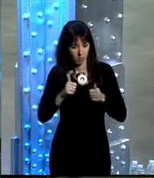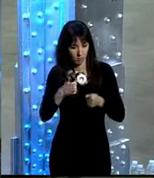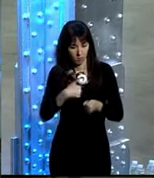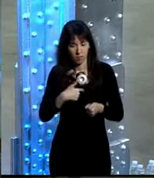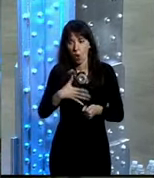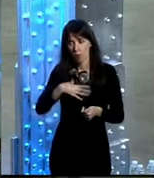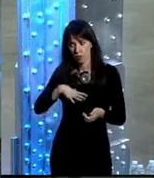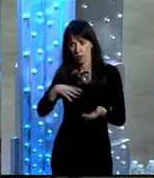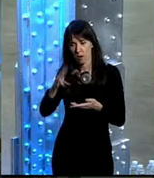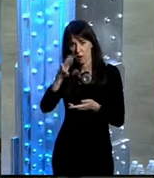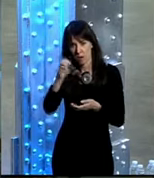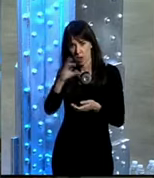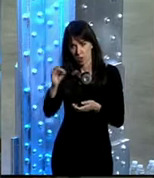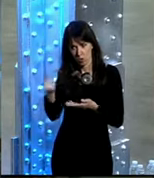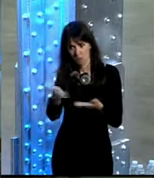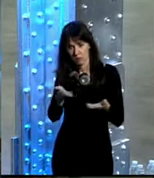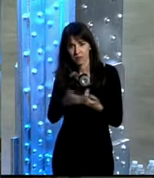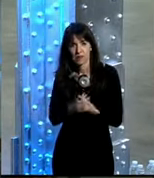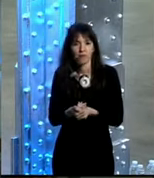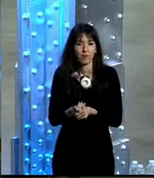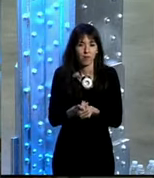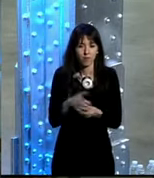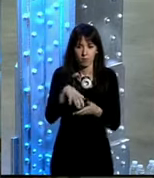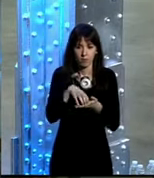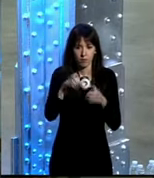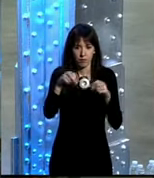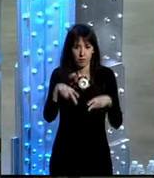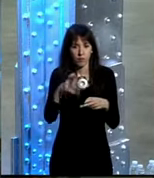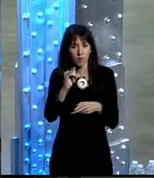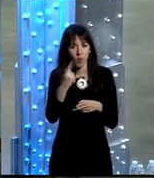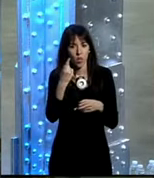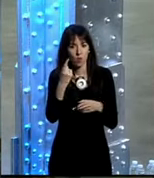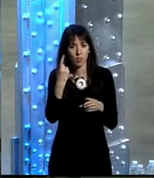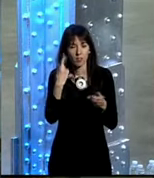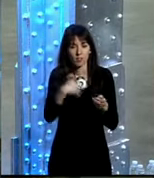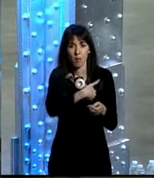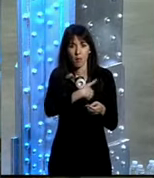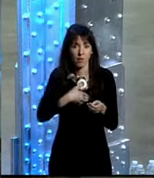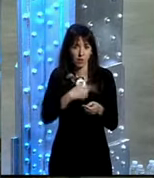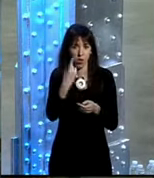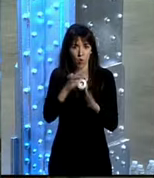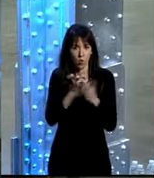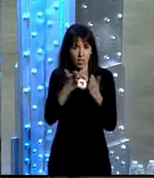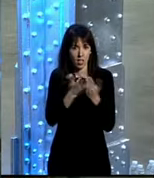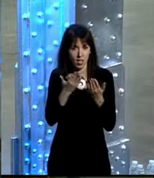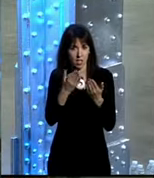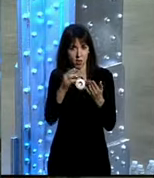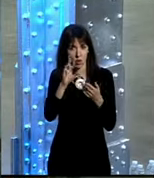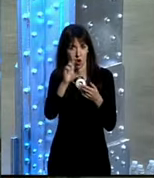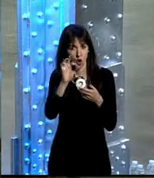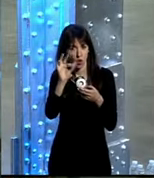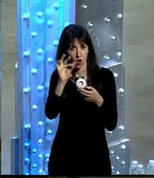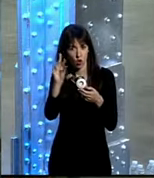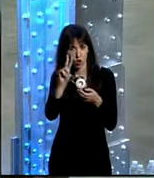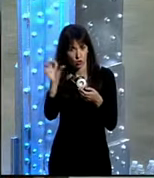Por favor. Should I start? Please, Paco, go ahead. And well, of course, there was a character in one